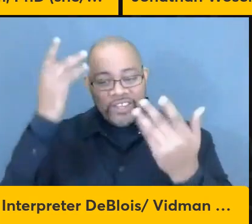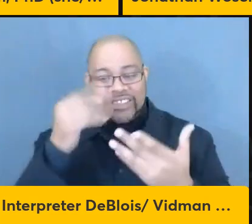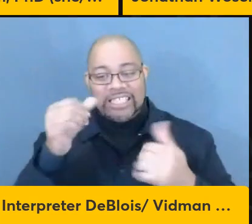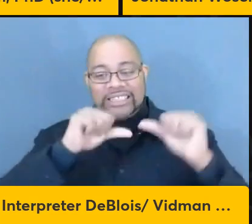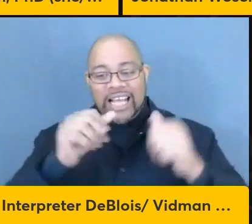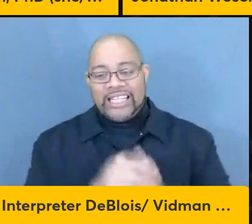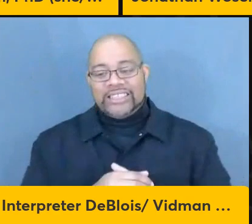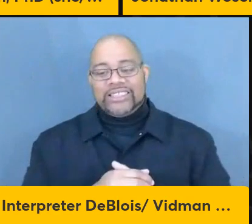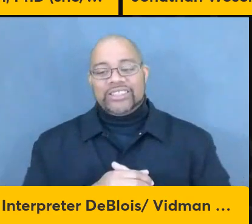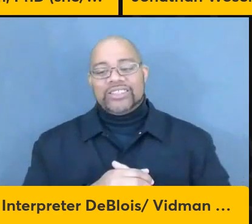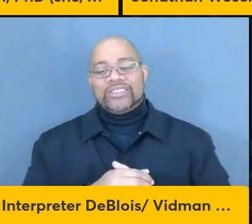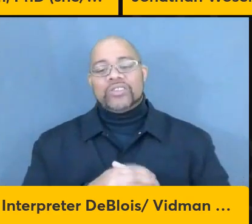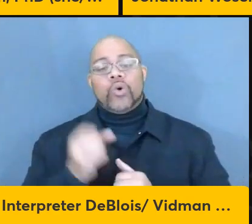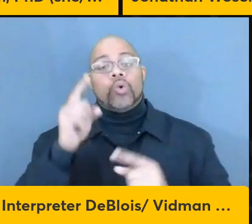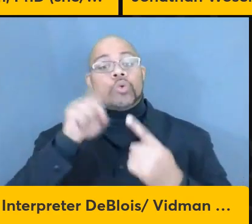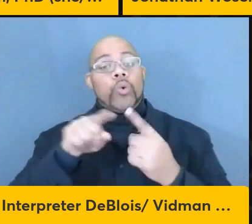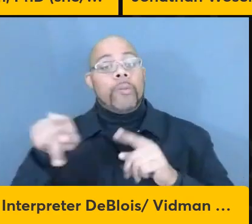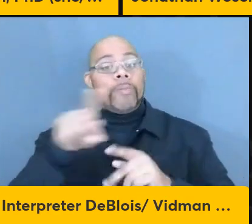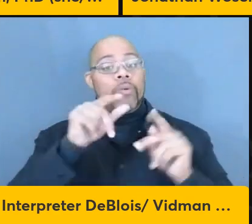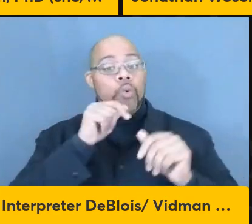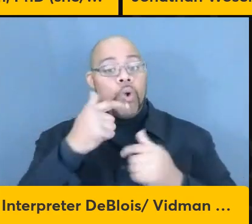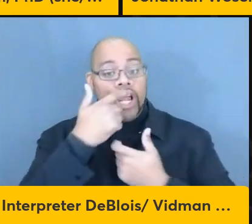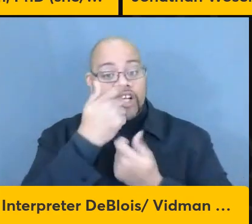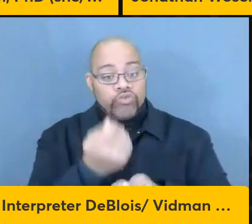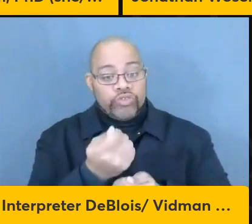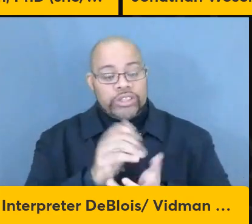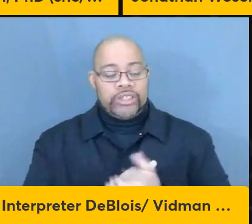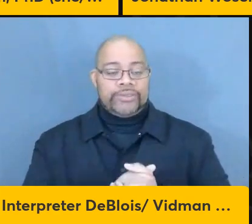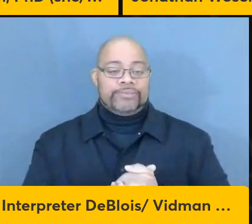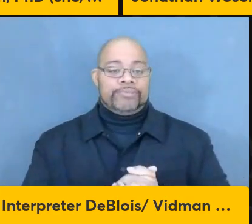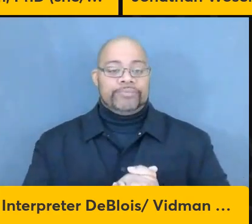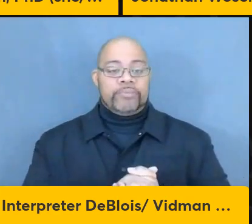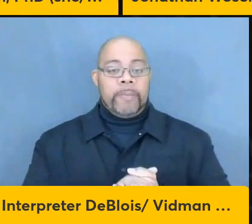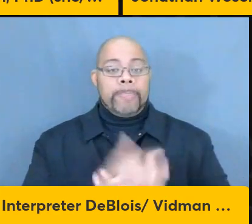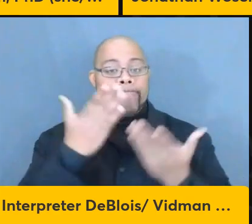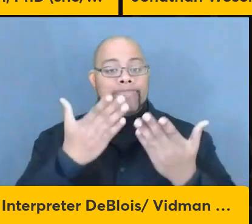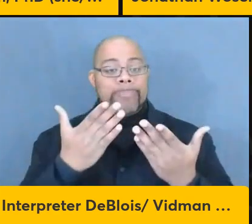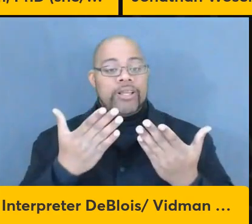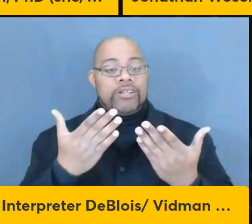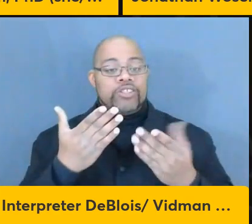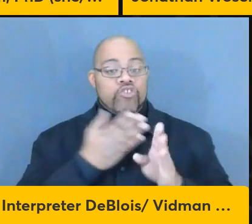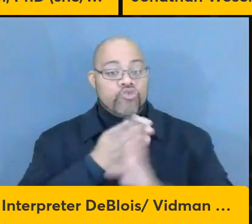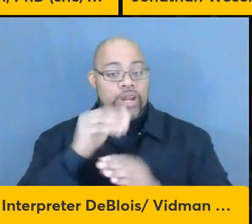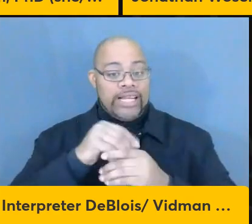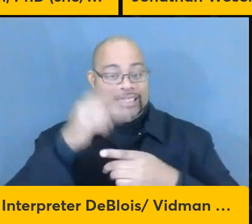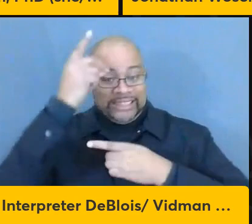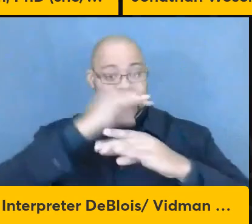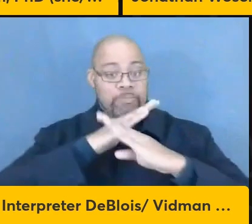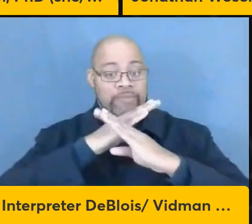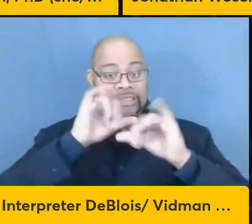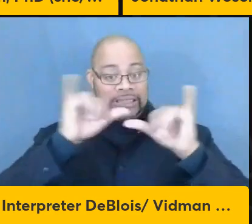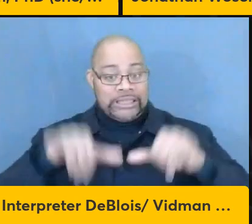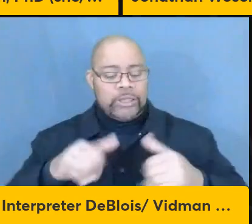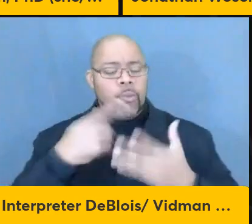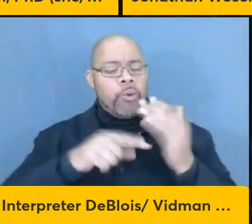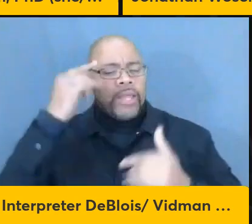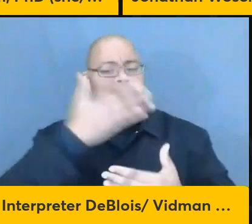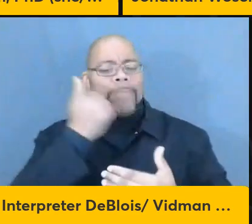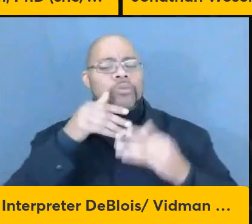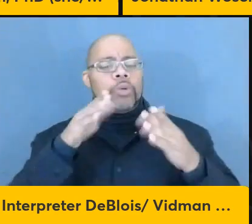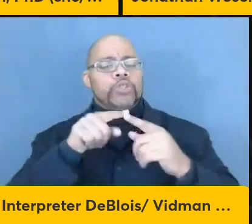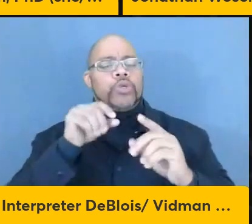scientists. So, to those who are interested in maybe a career in immunology, what do you think the best ways to